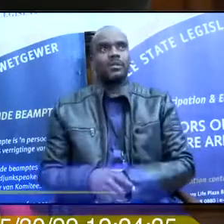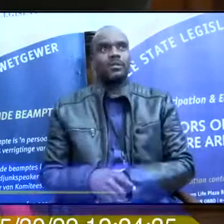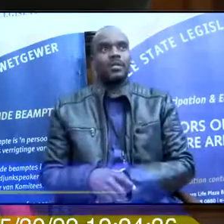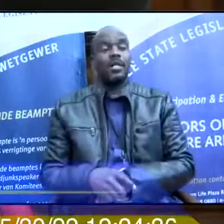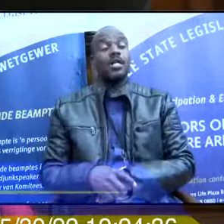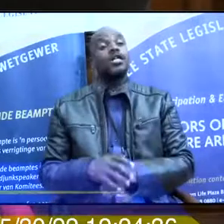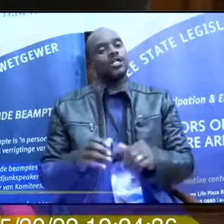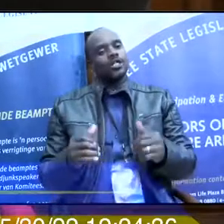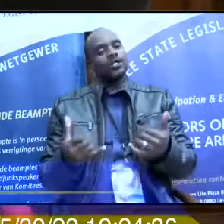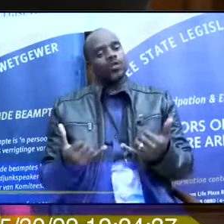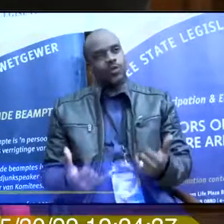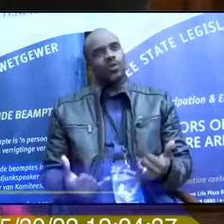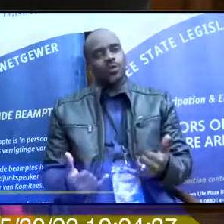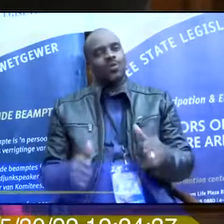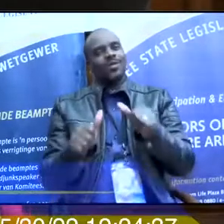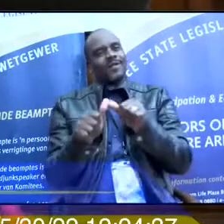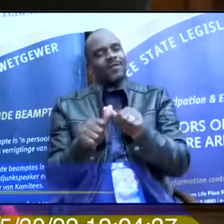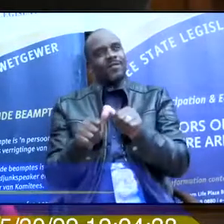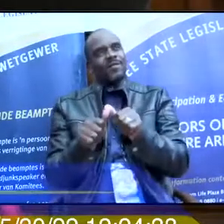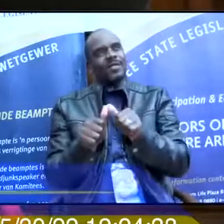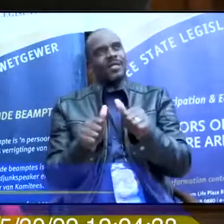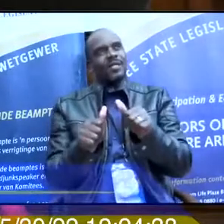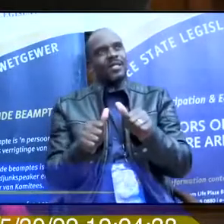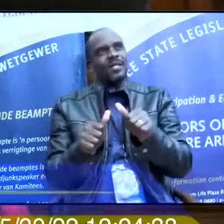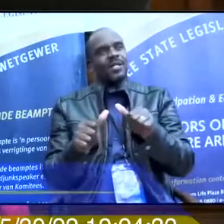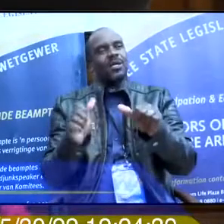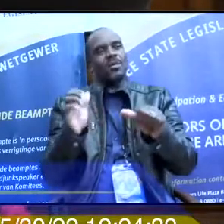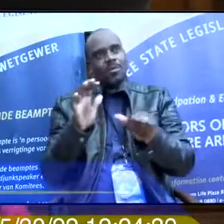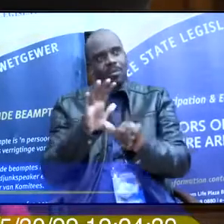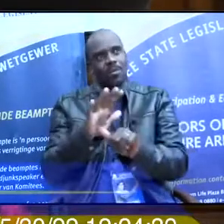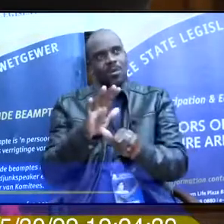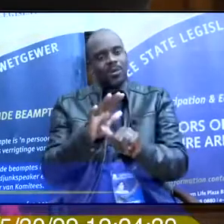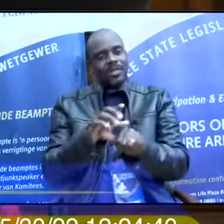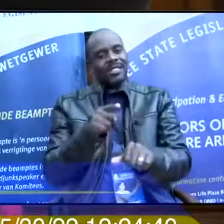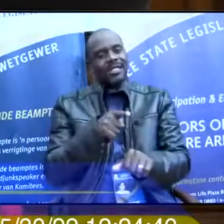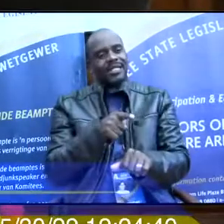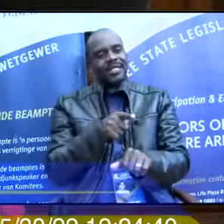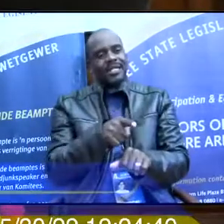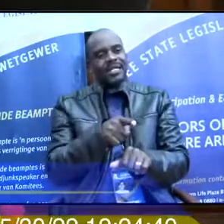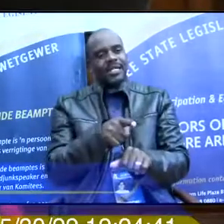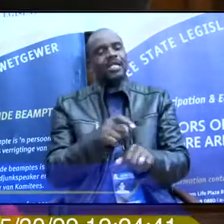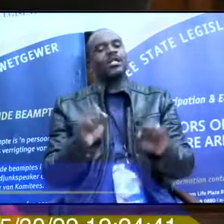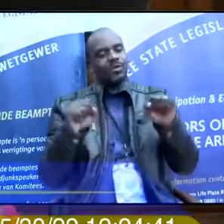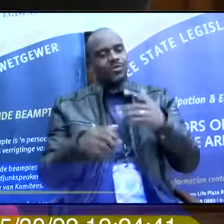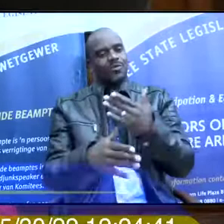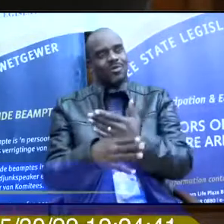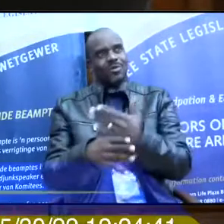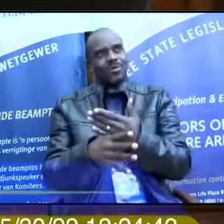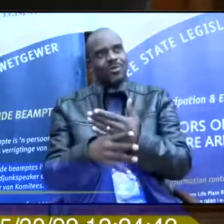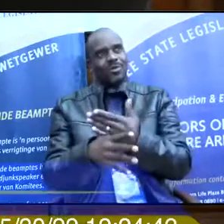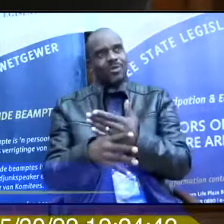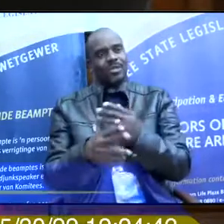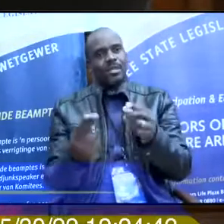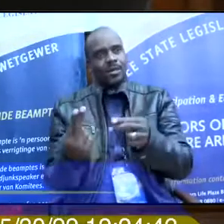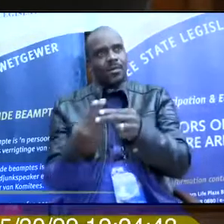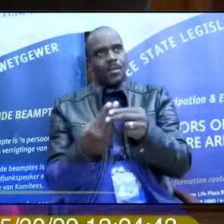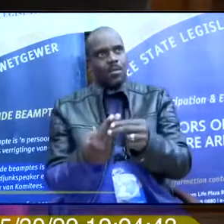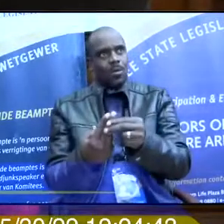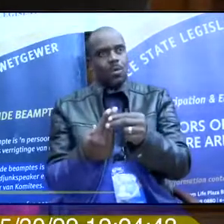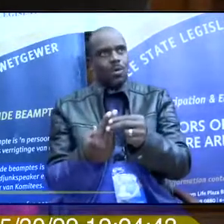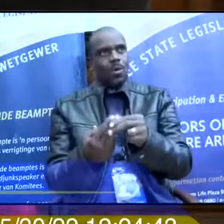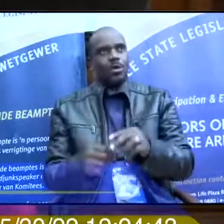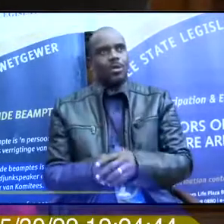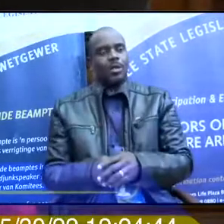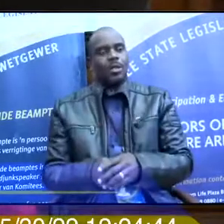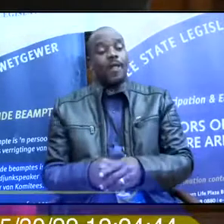important that that problem that platform needs to be created let me take this opportunity to